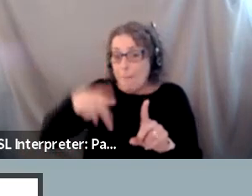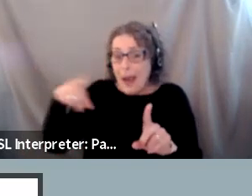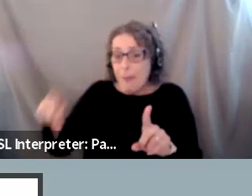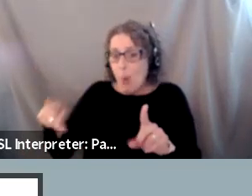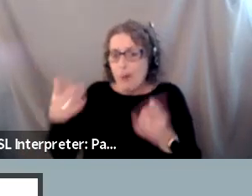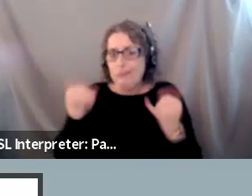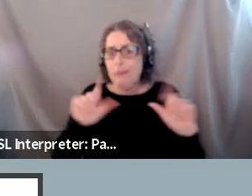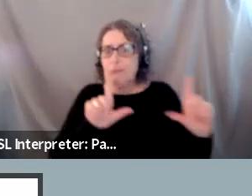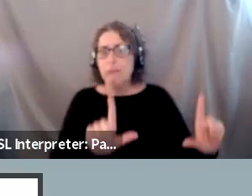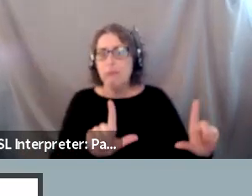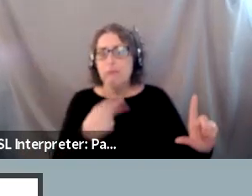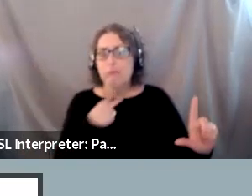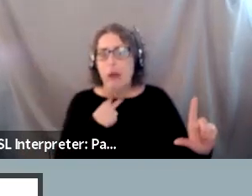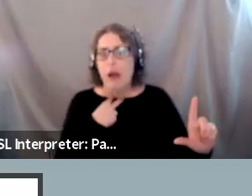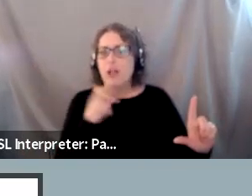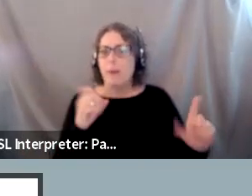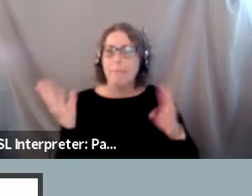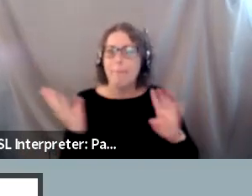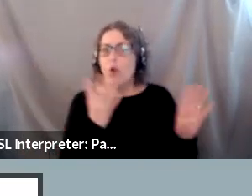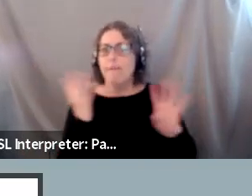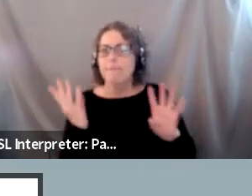forward. Oh, well, let me,